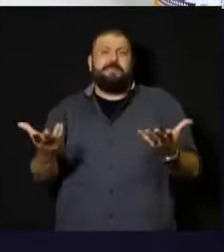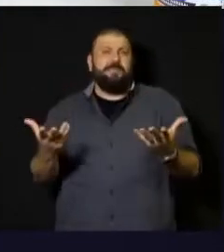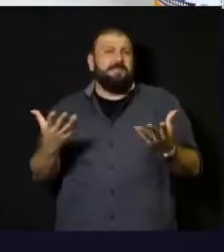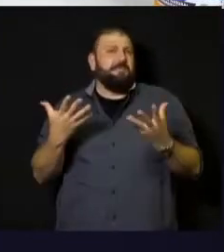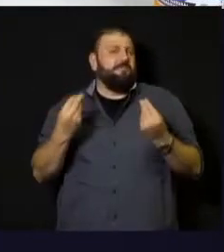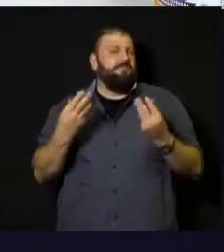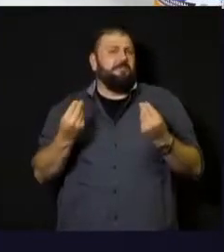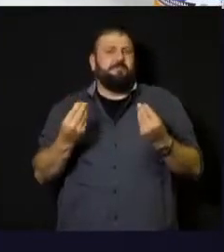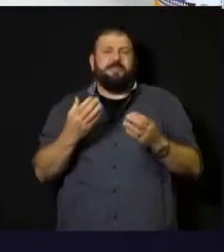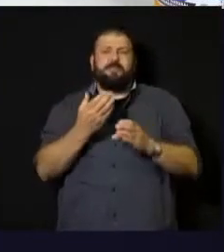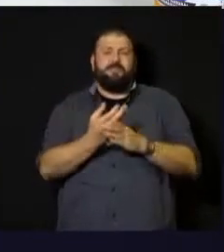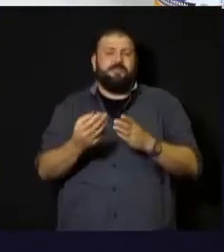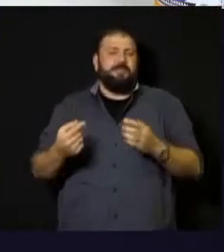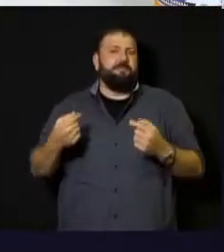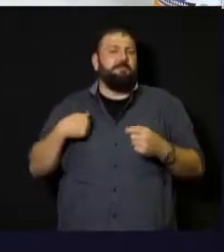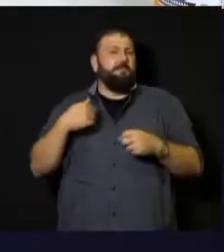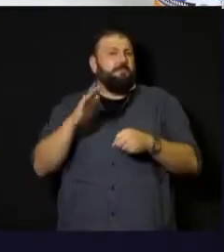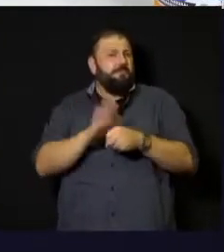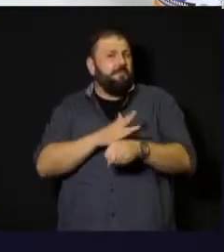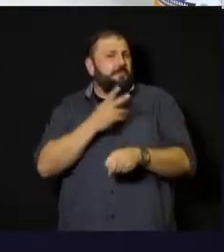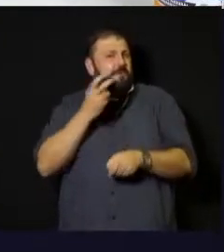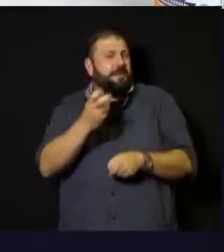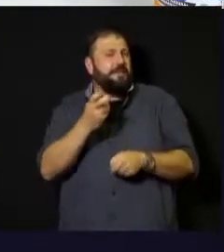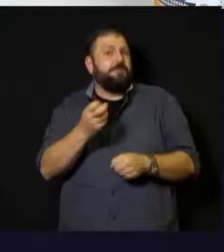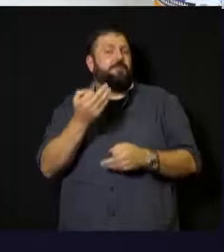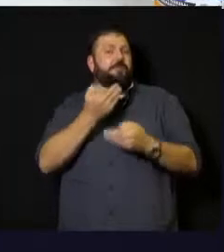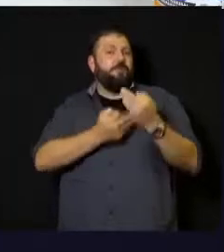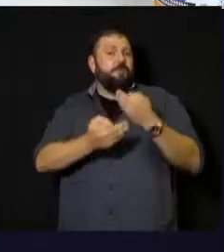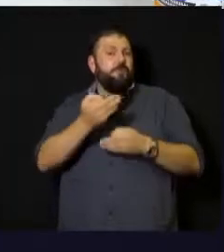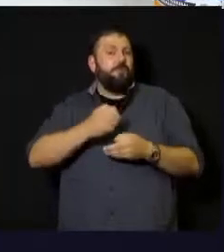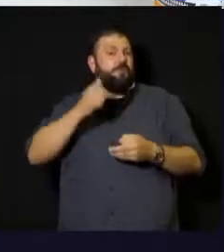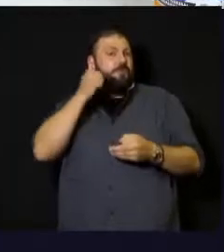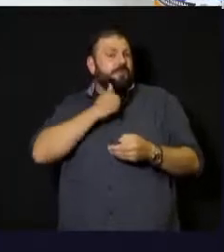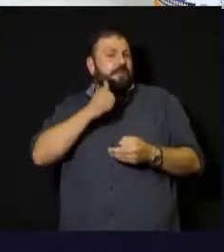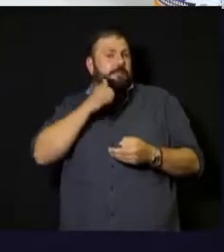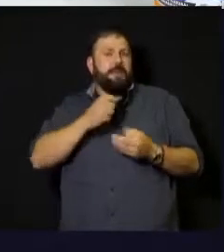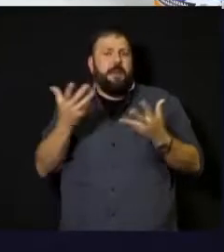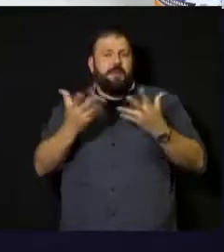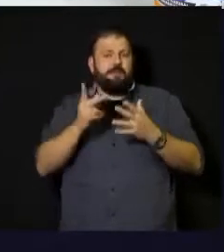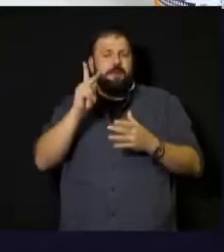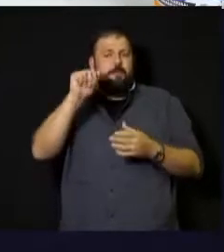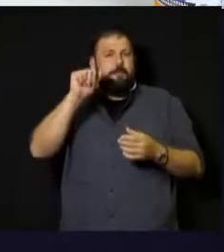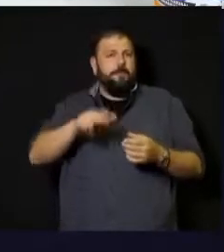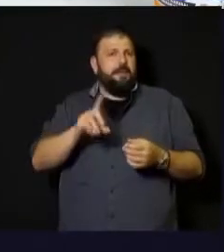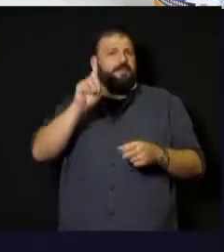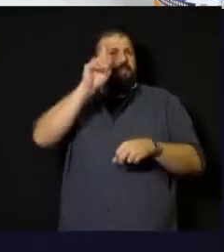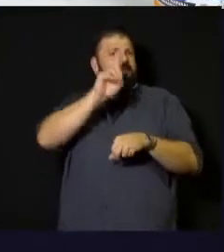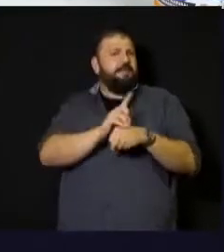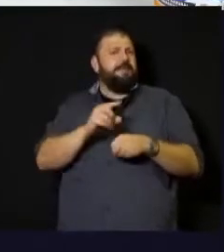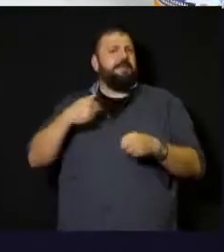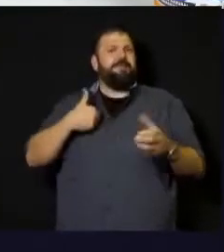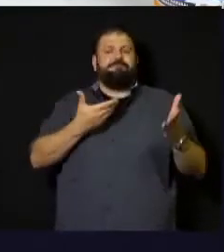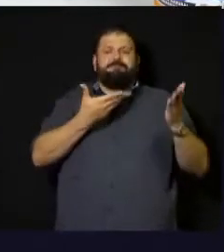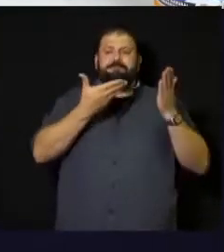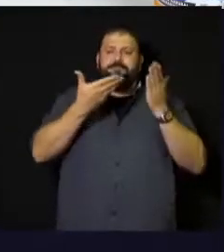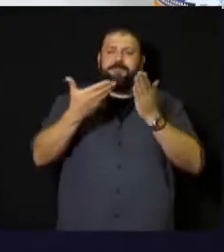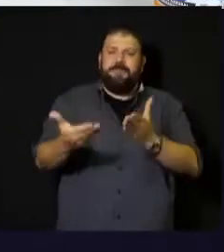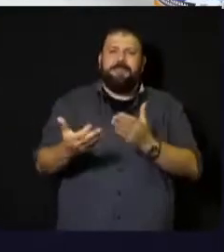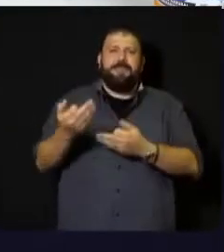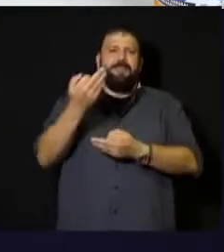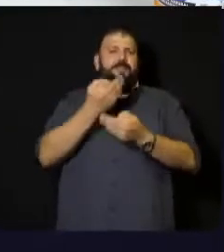So my invitation is to plan out the day, because the